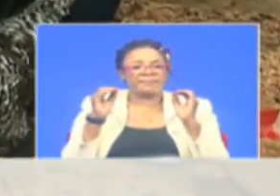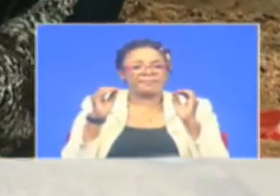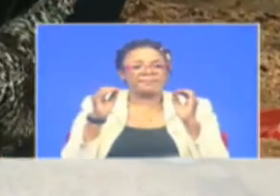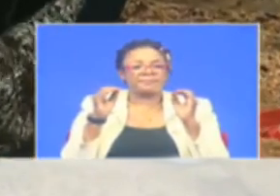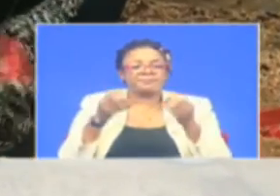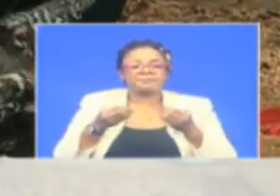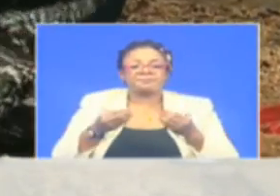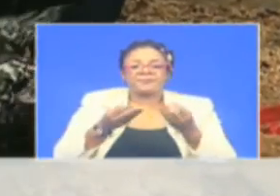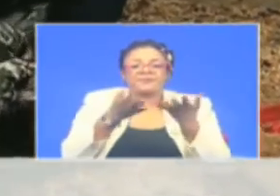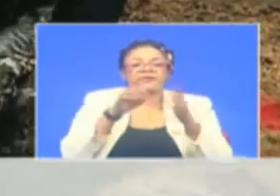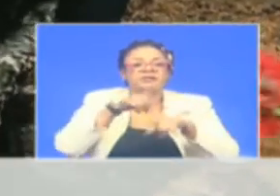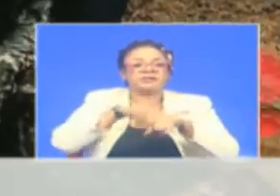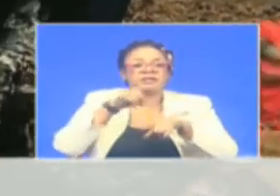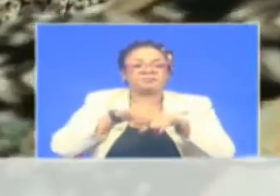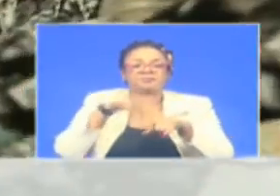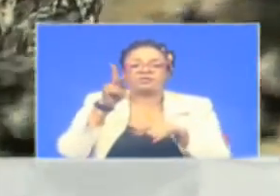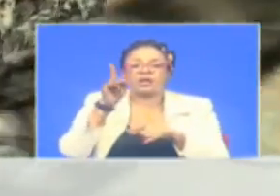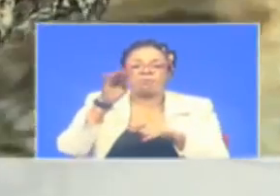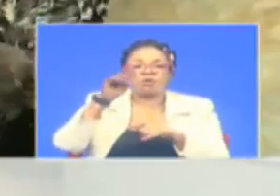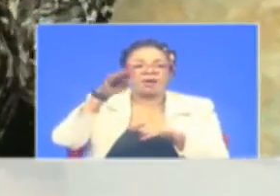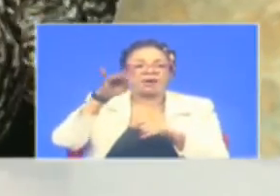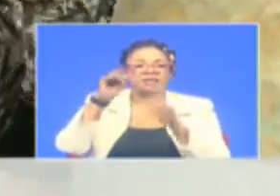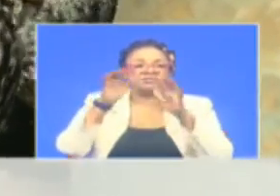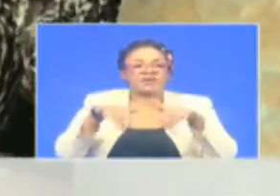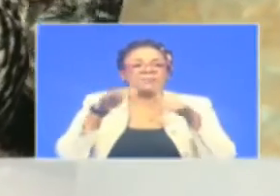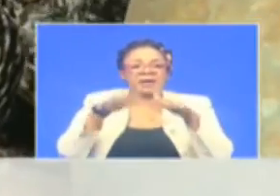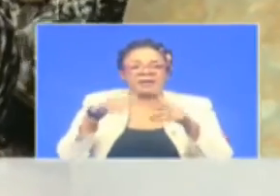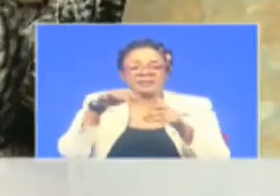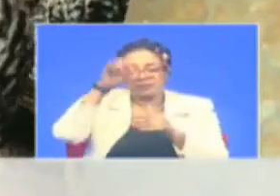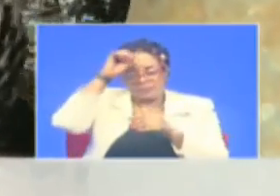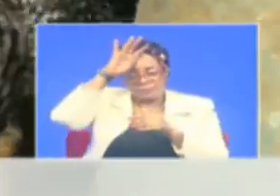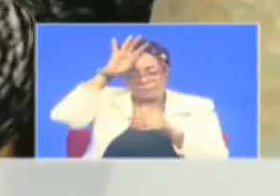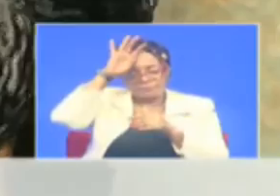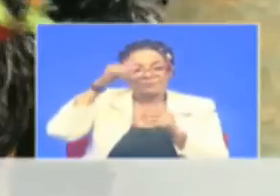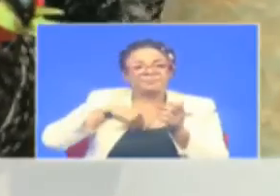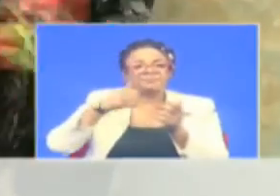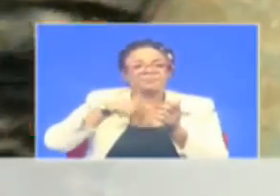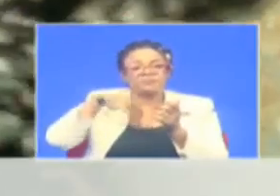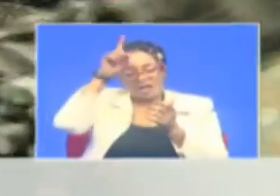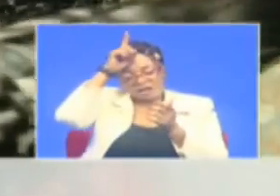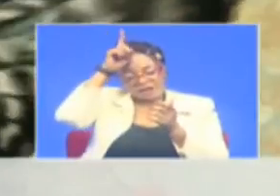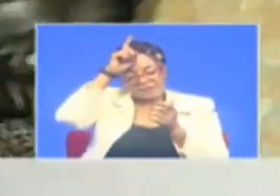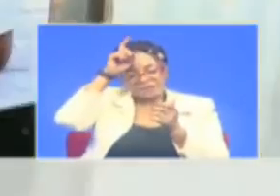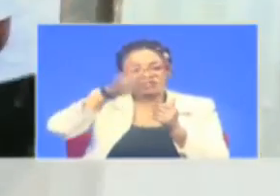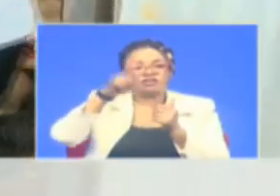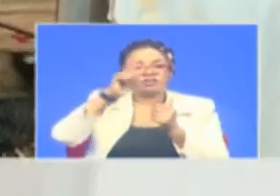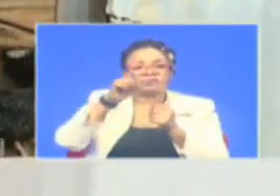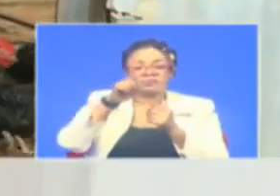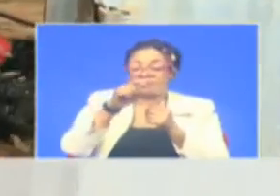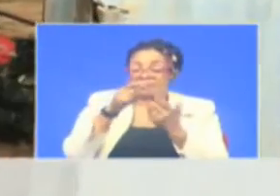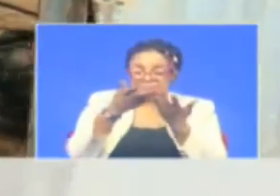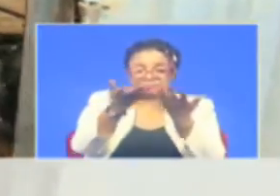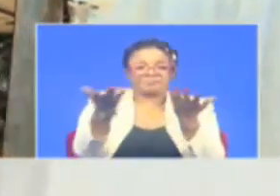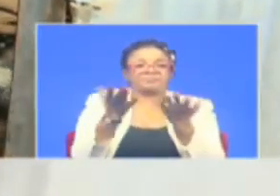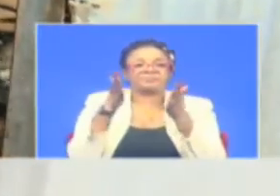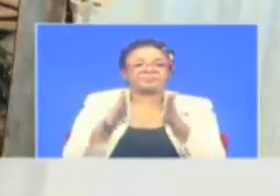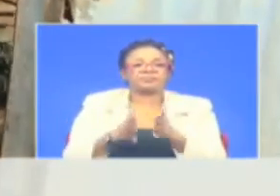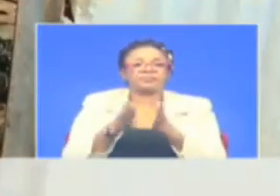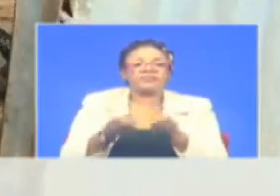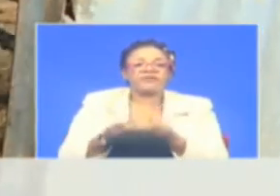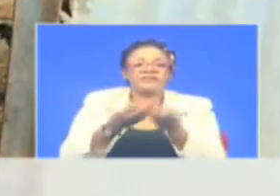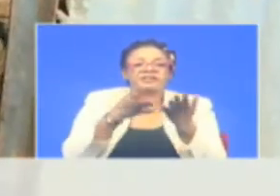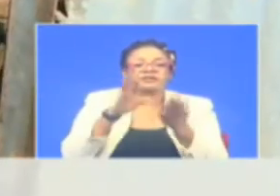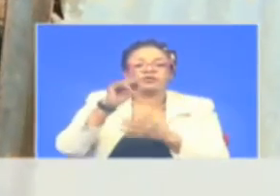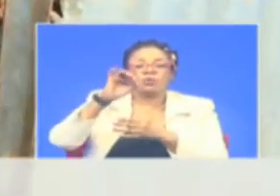at the Komodhai farm in Kiambu, and as a special breed of Kenyaji chicken indulge in their late afternoon snack, the person feeding them, Ruth